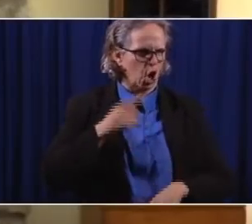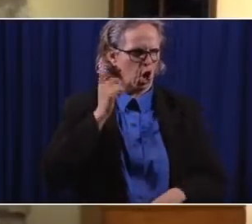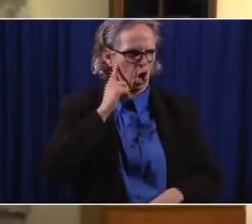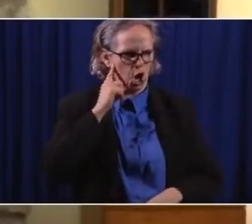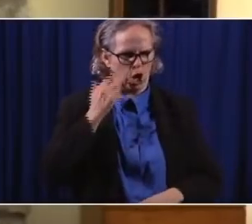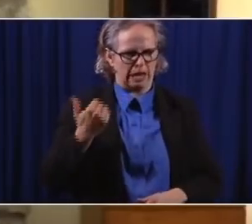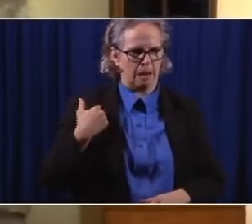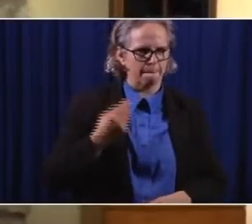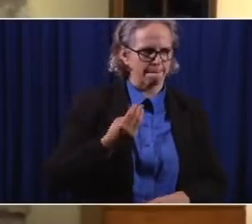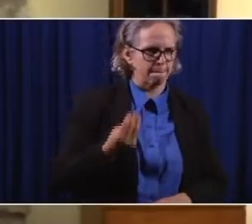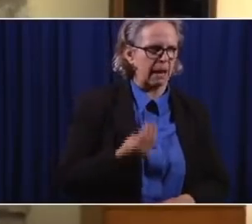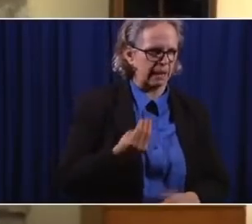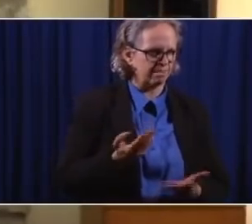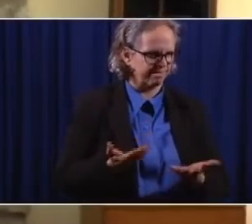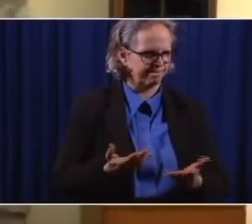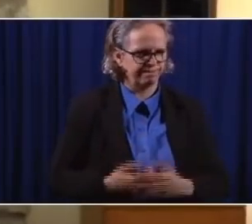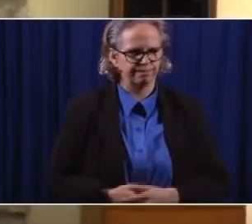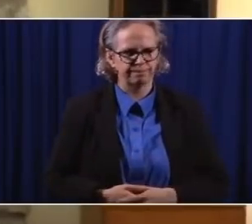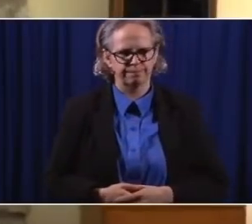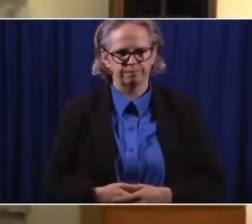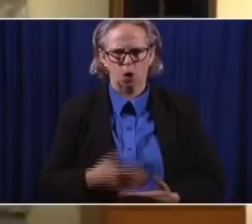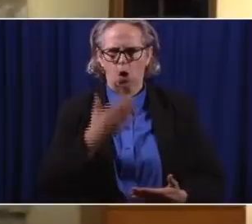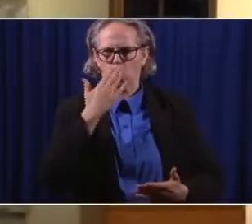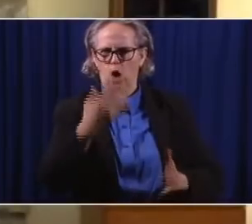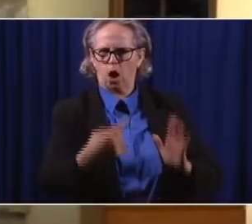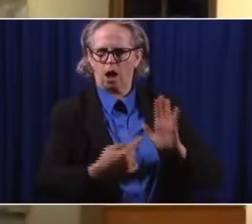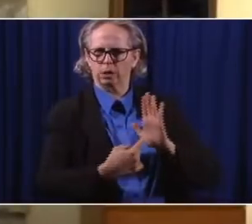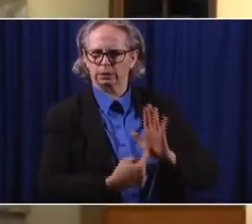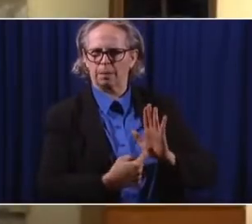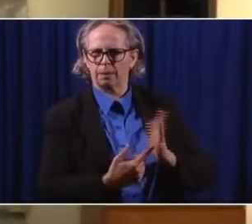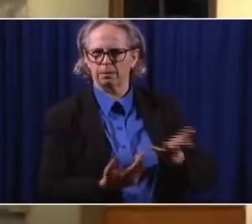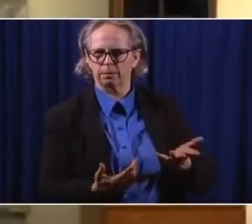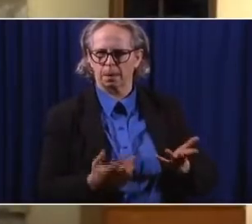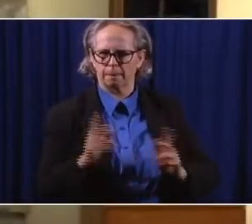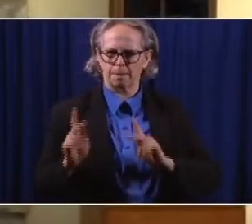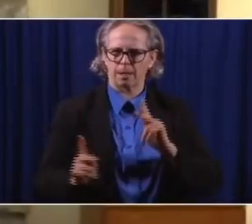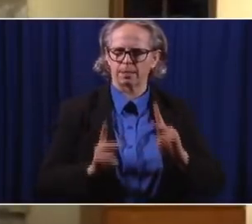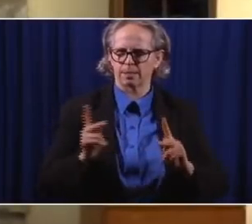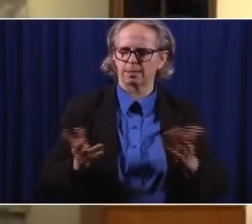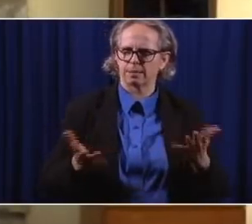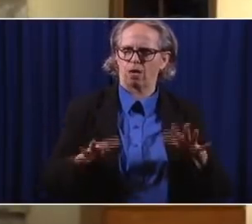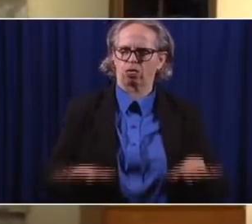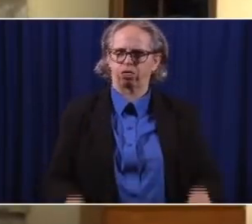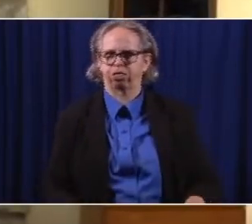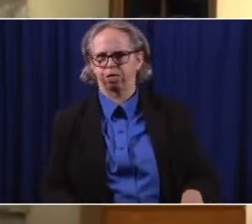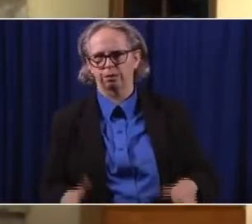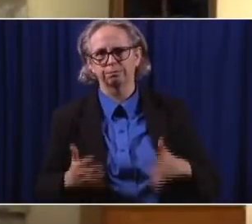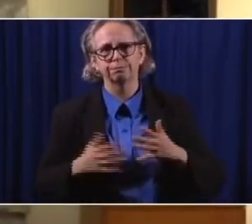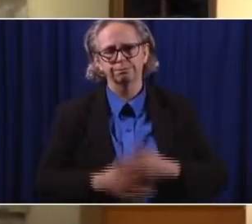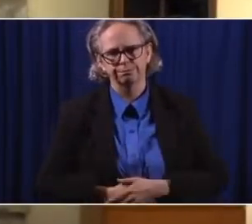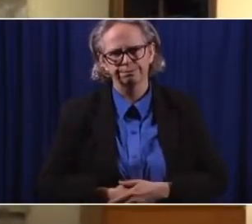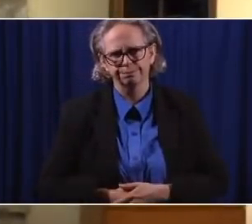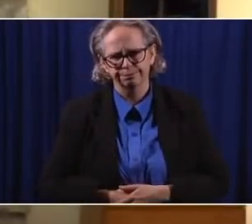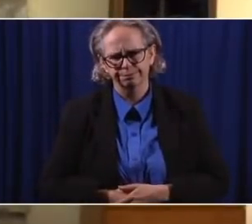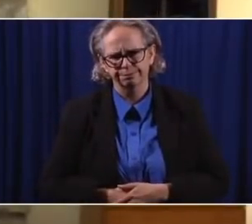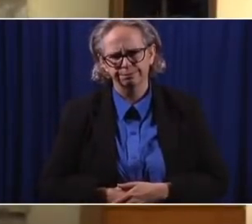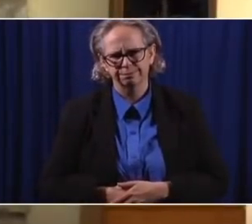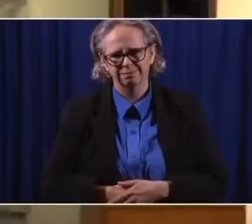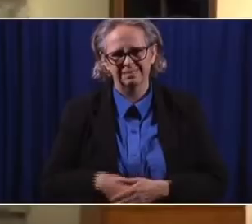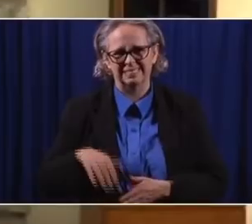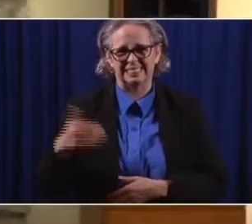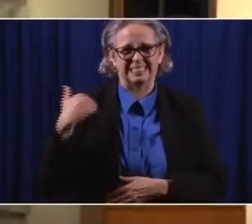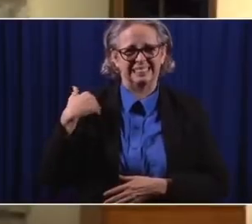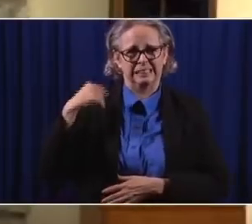that illustrates why we just don't have the luxury of letting our guard down. During the summer, as it got